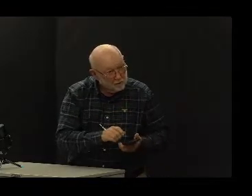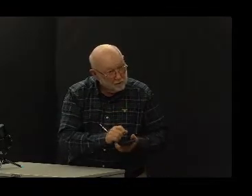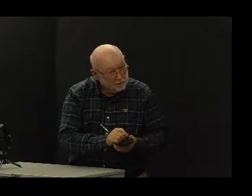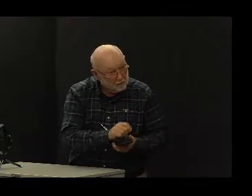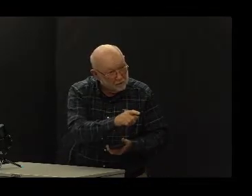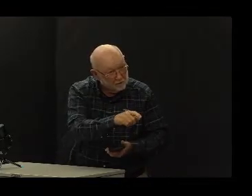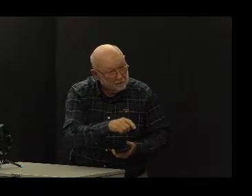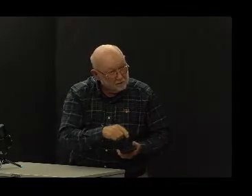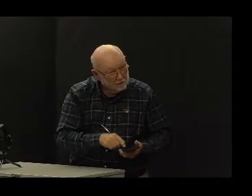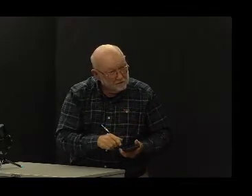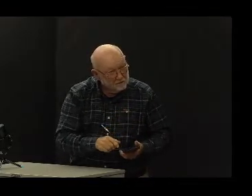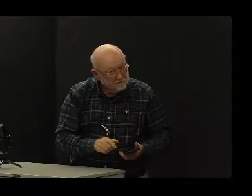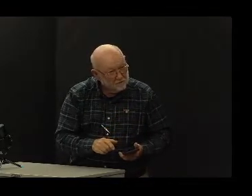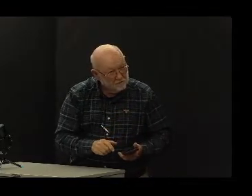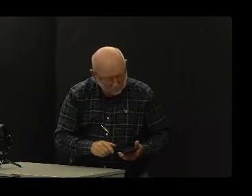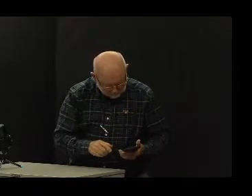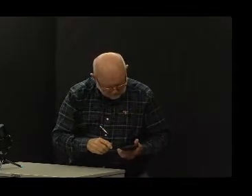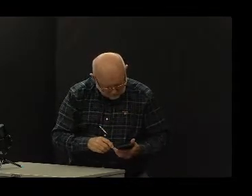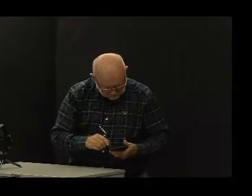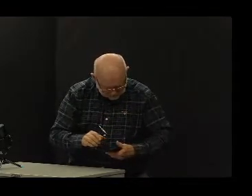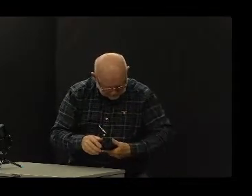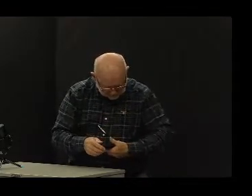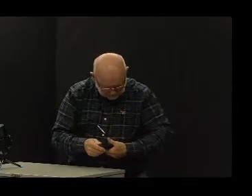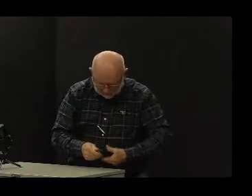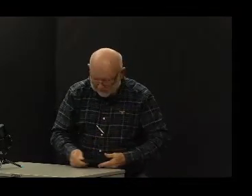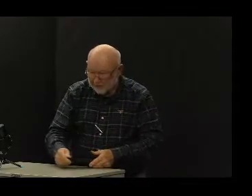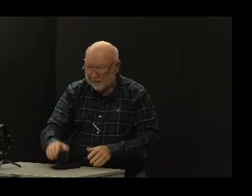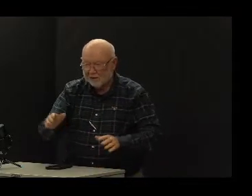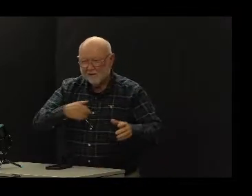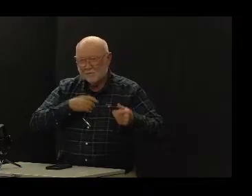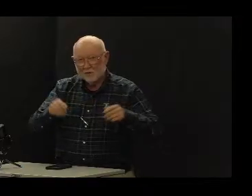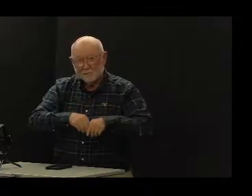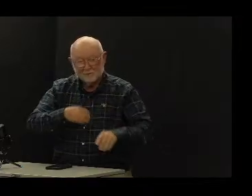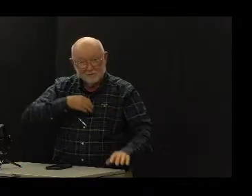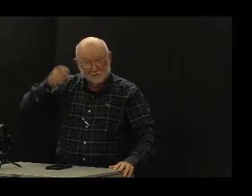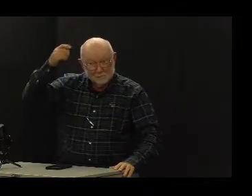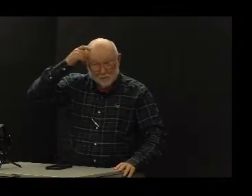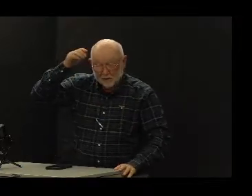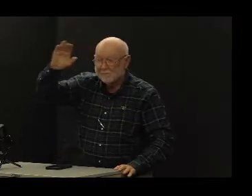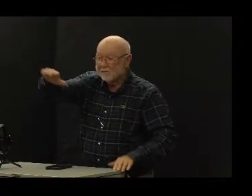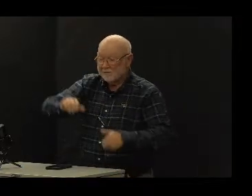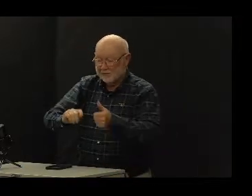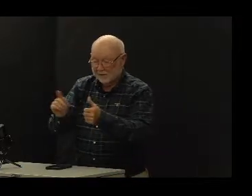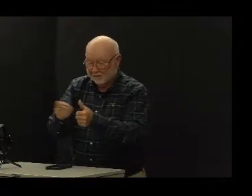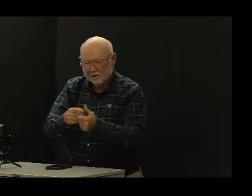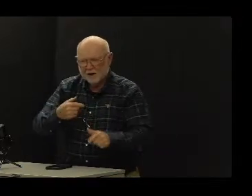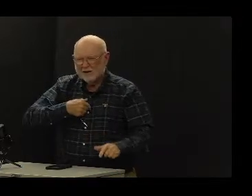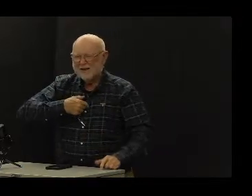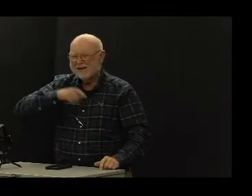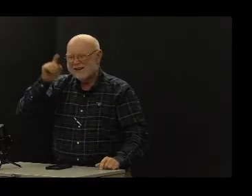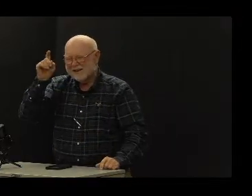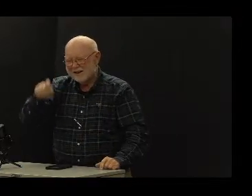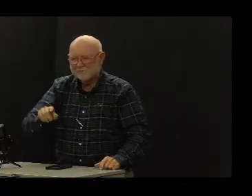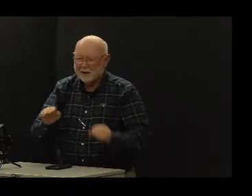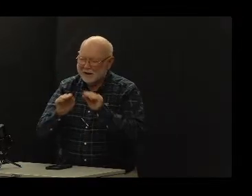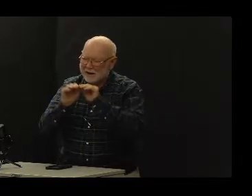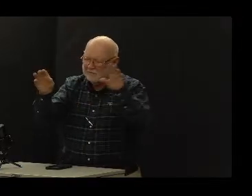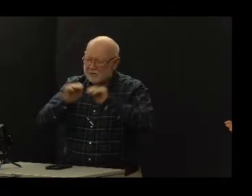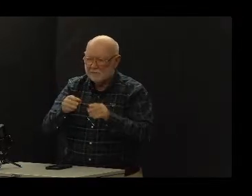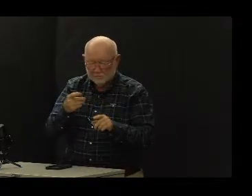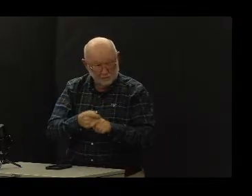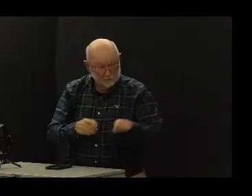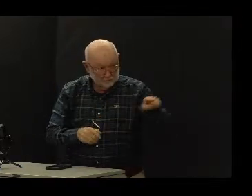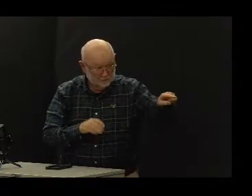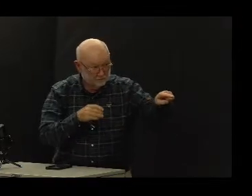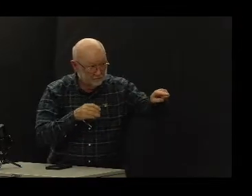your notes. I have it ready. Oh, the timer. I have your timer ready. Okay, let me just try to remember this off the top of my